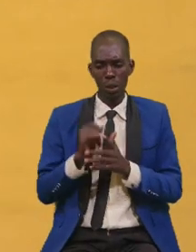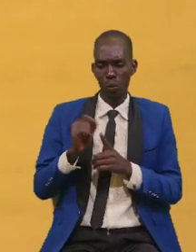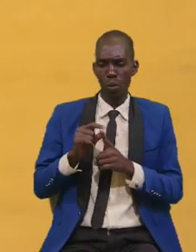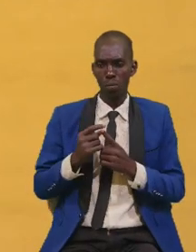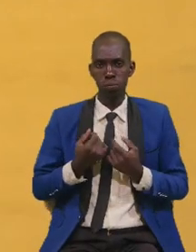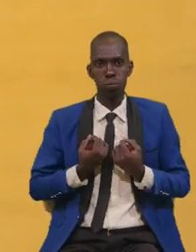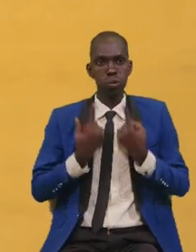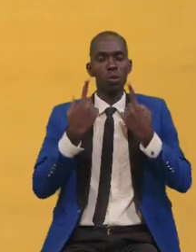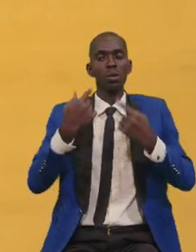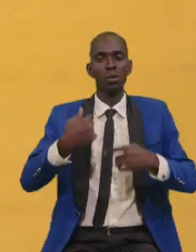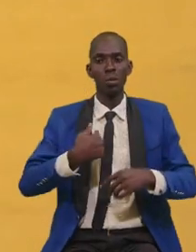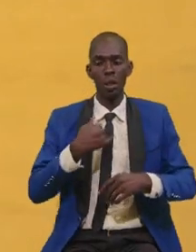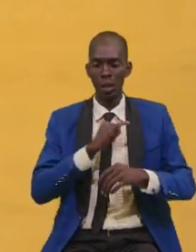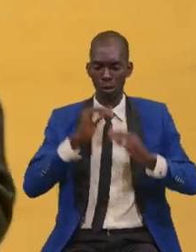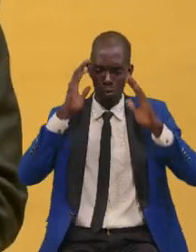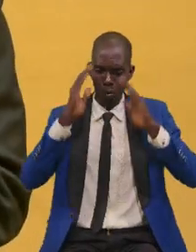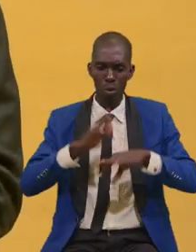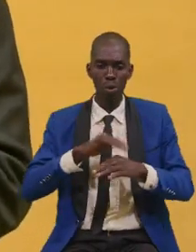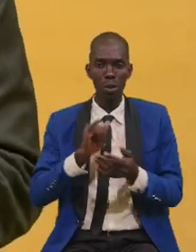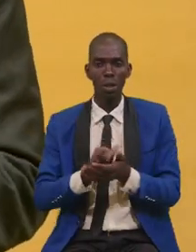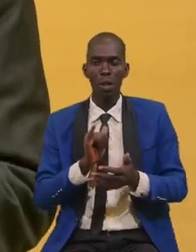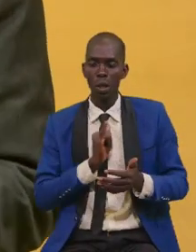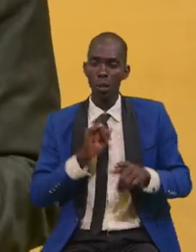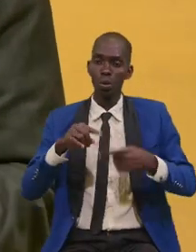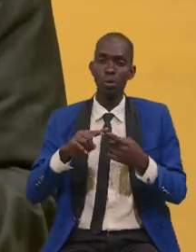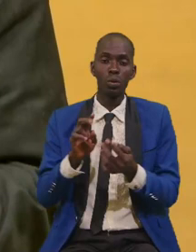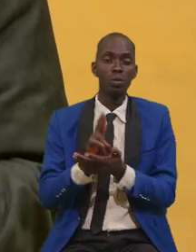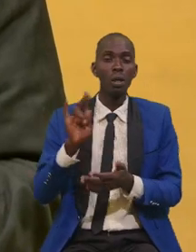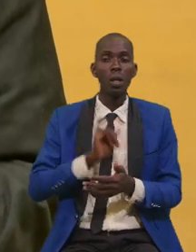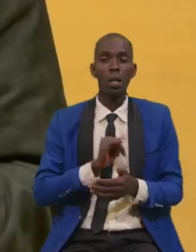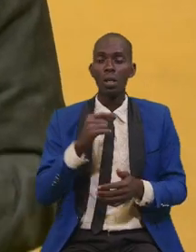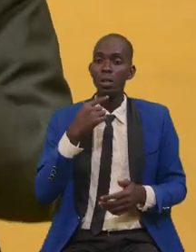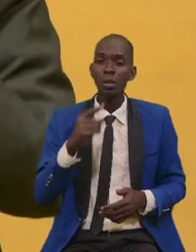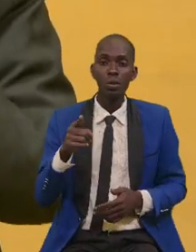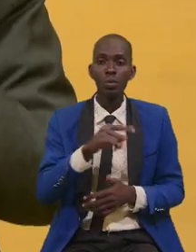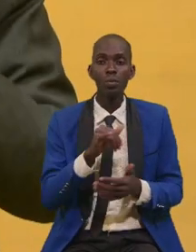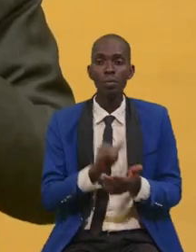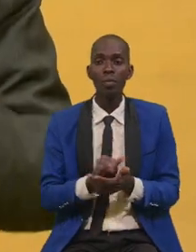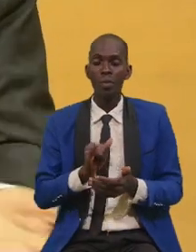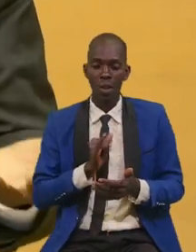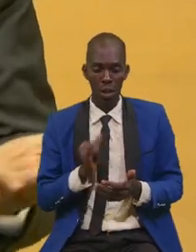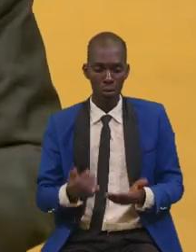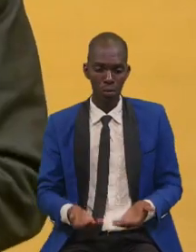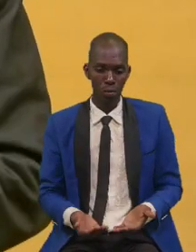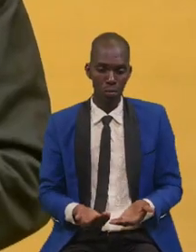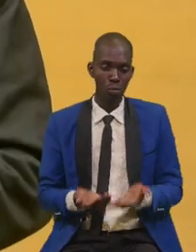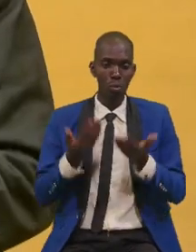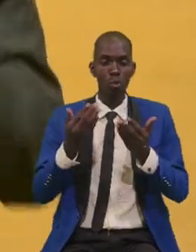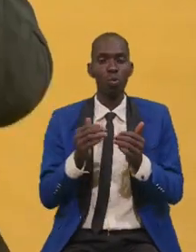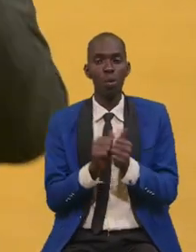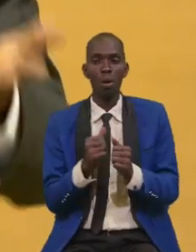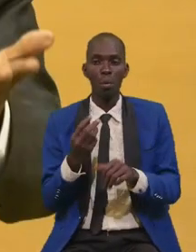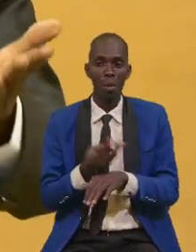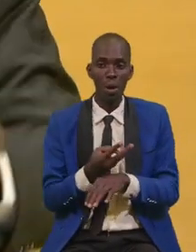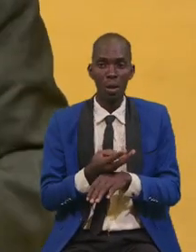got to university, I'm telling you that I rose with maths, I, you know, slept with maths,